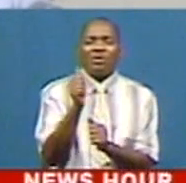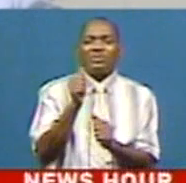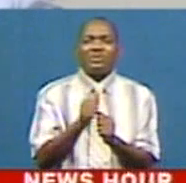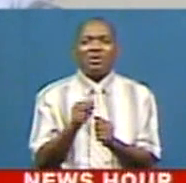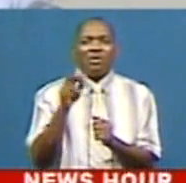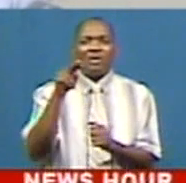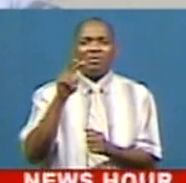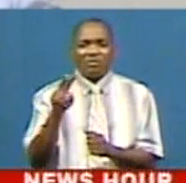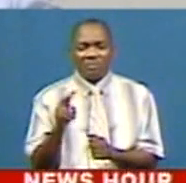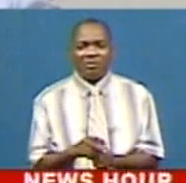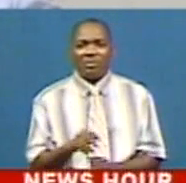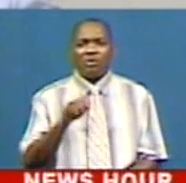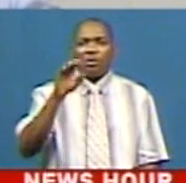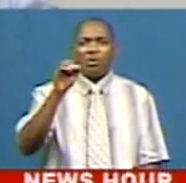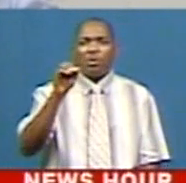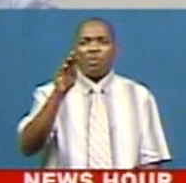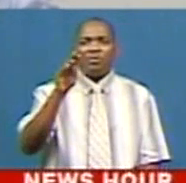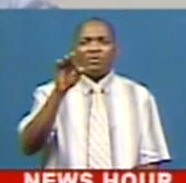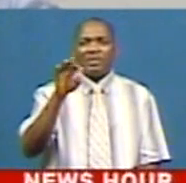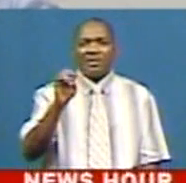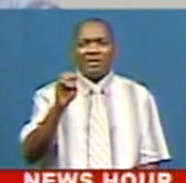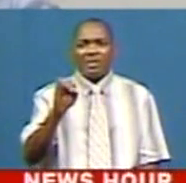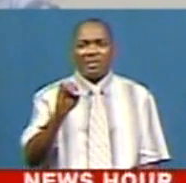John Bonaventure Kwofie,